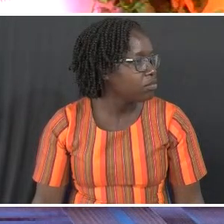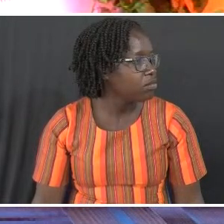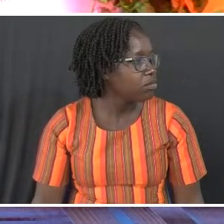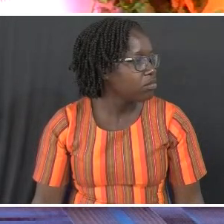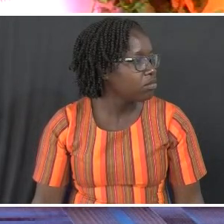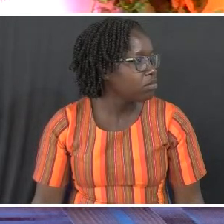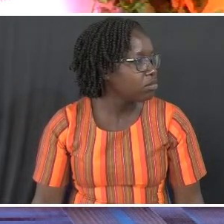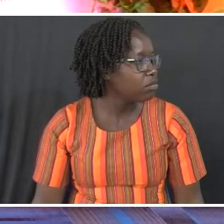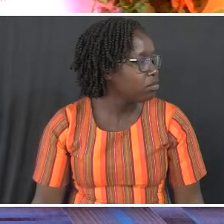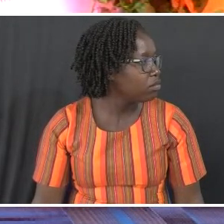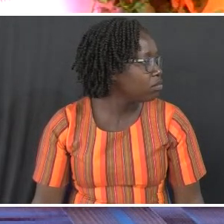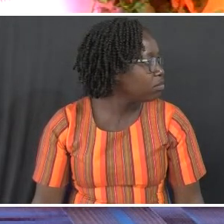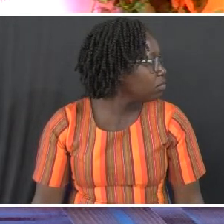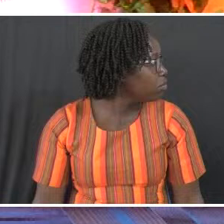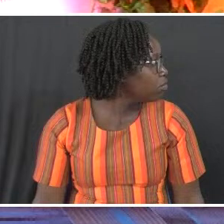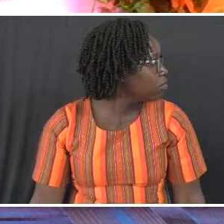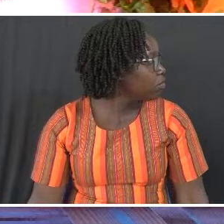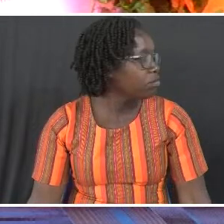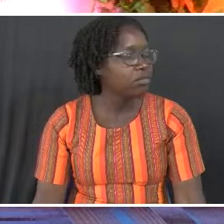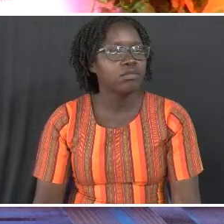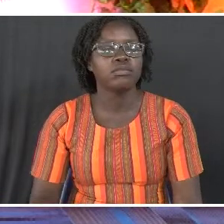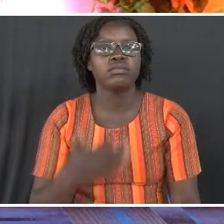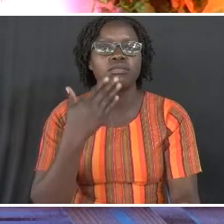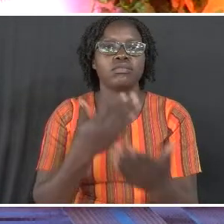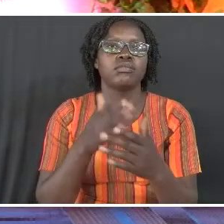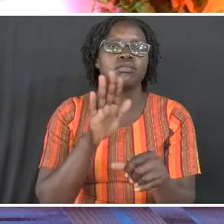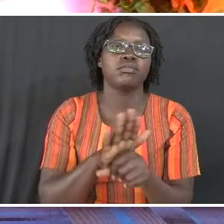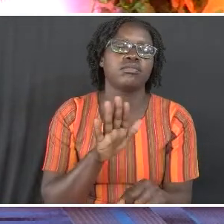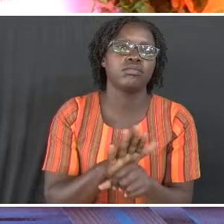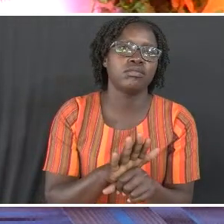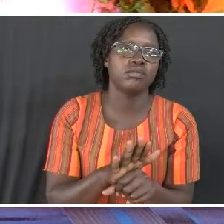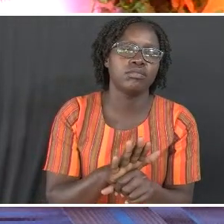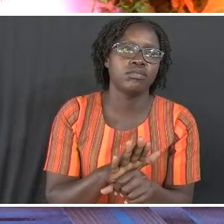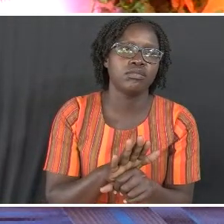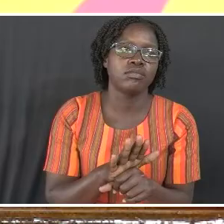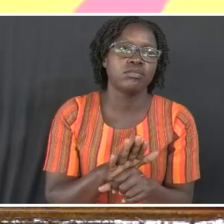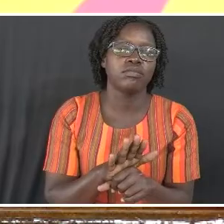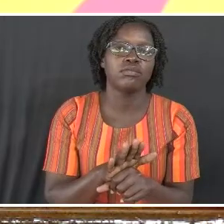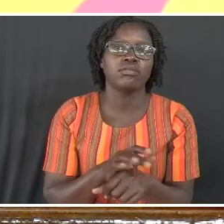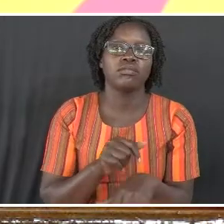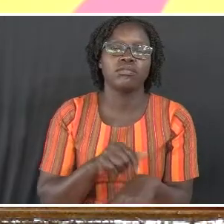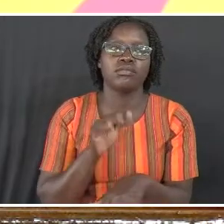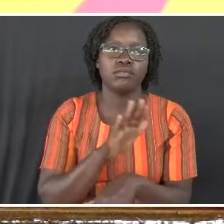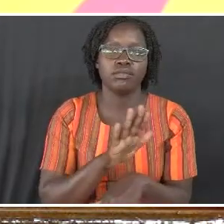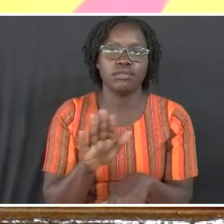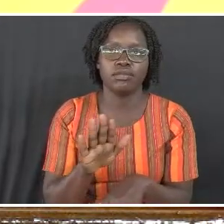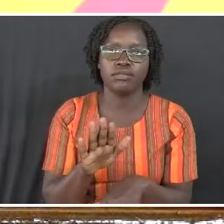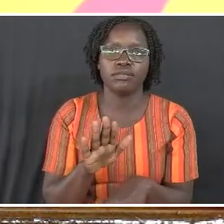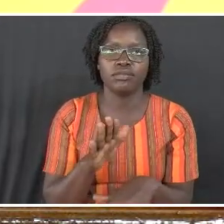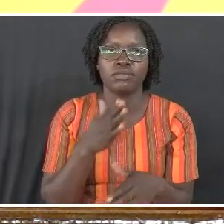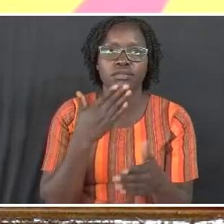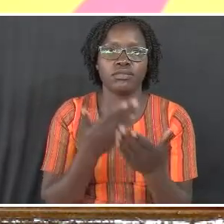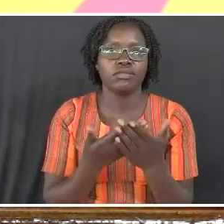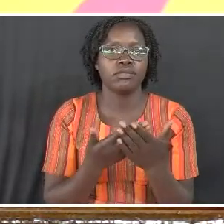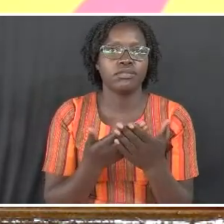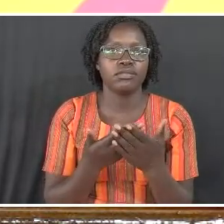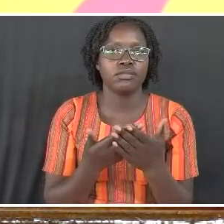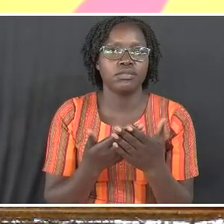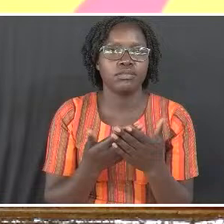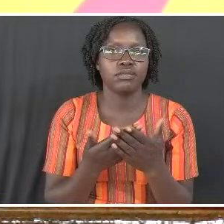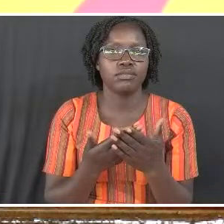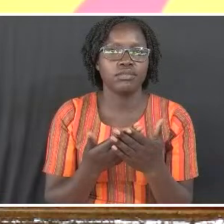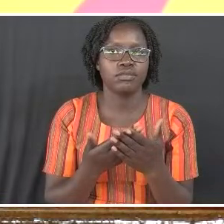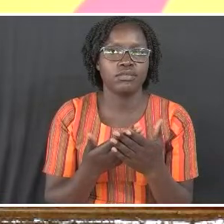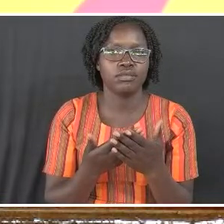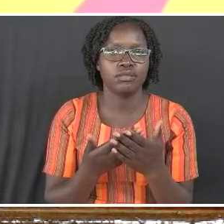Okay, so thank you so much. Thank you so much for your time. Nashukuru sana. I don't